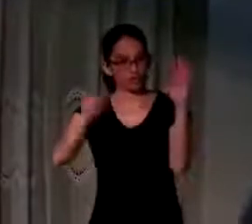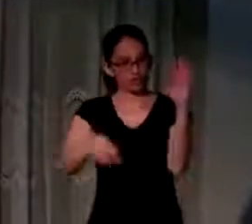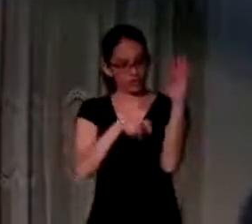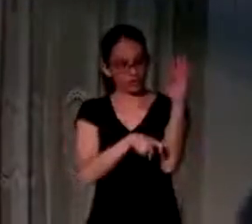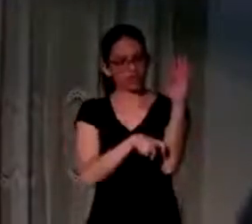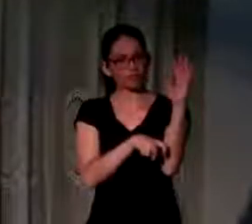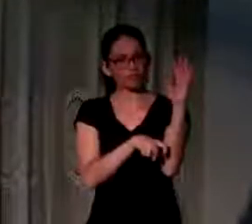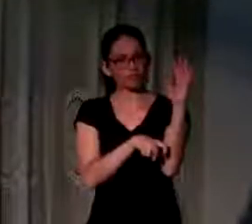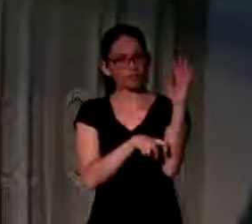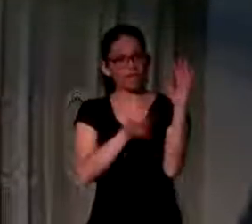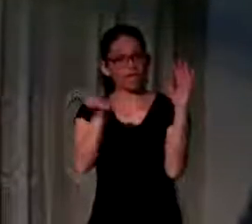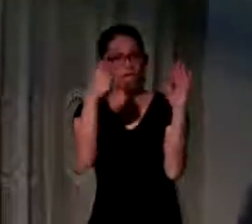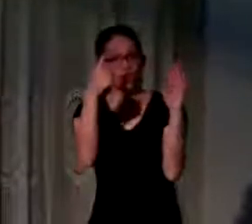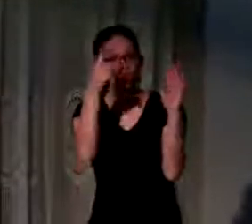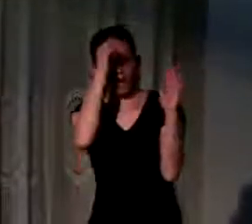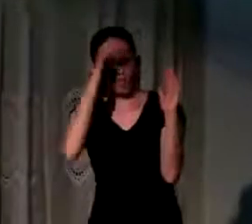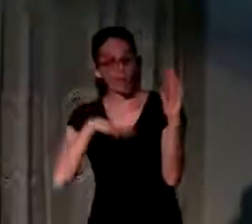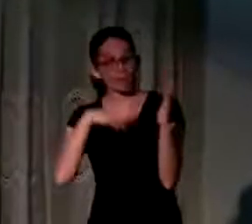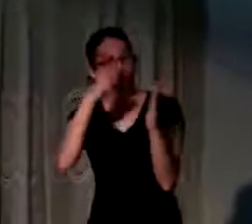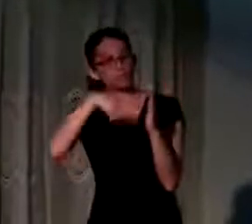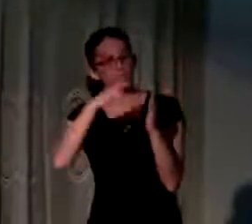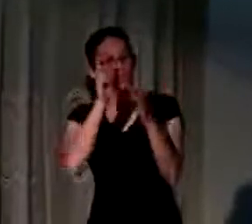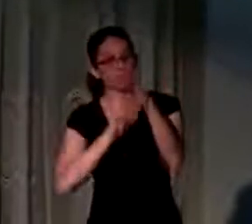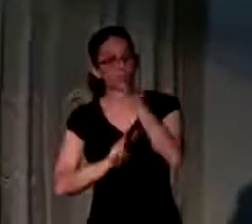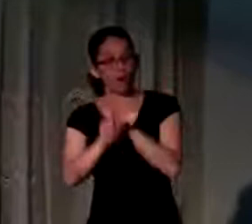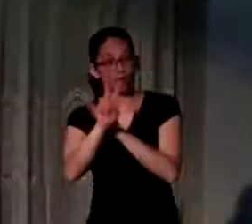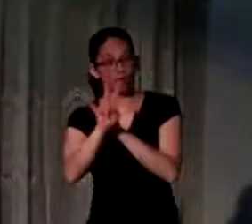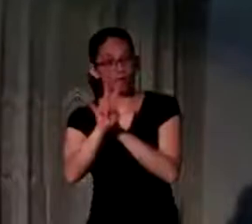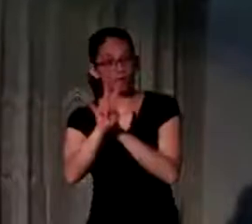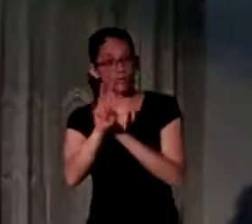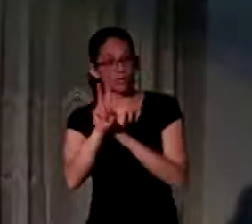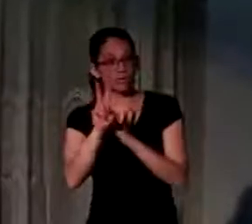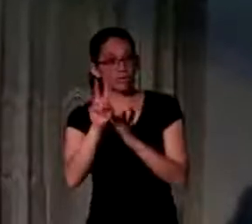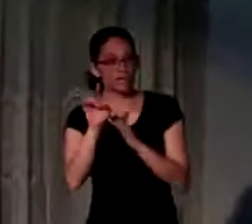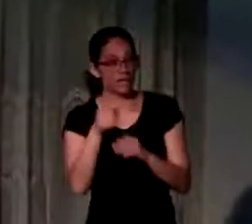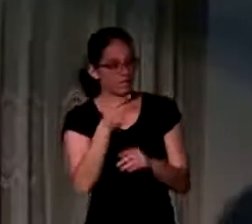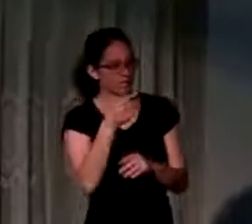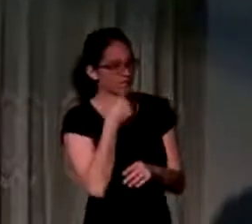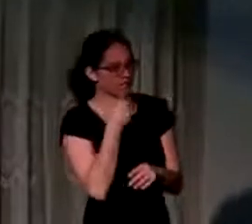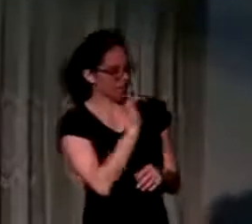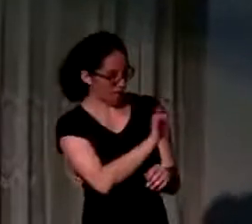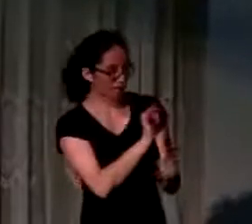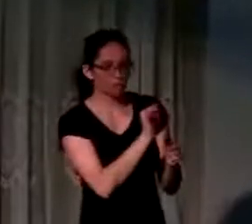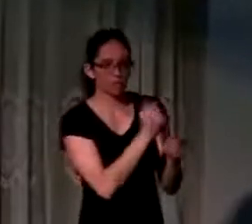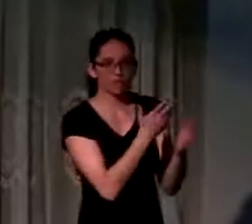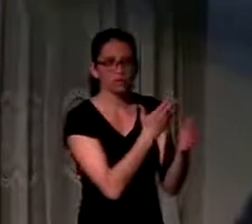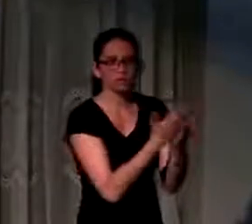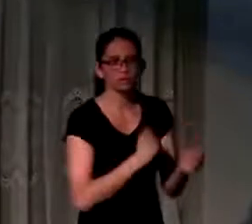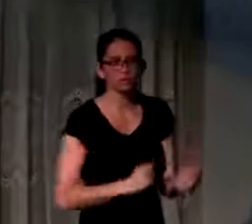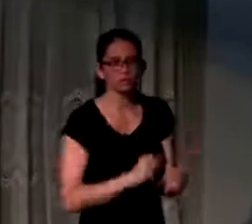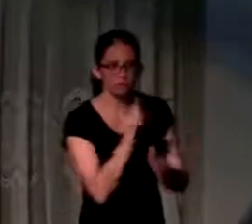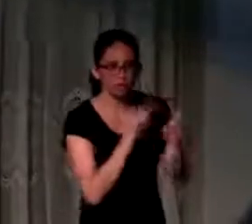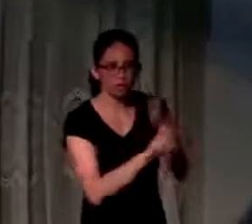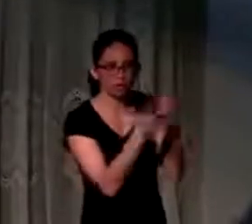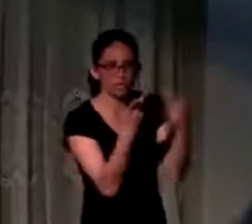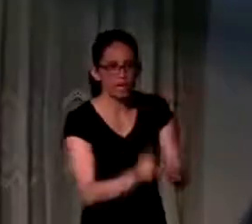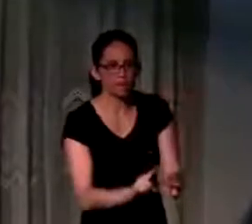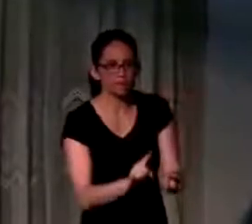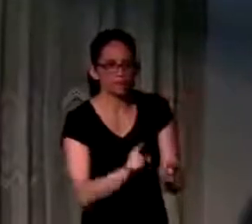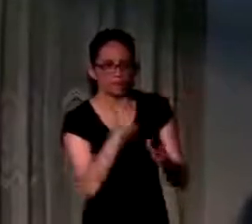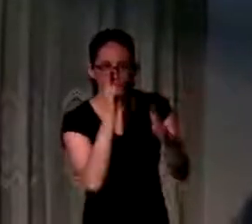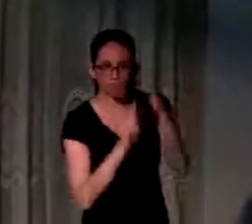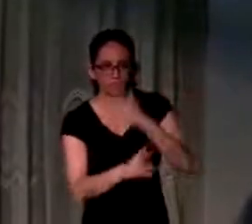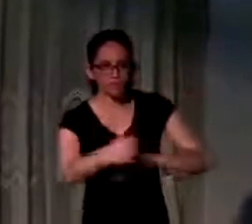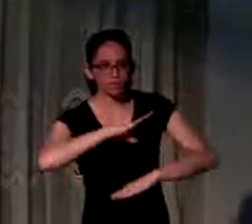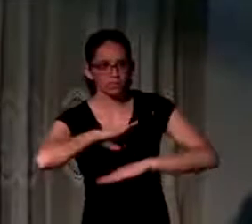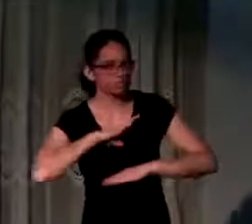of them. And saying, guess what? That was proven. That was proven. And I began to think as I sat